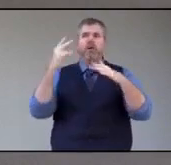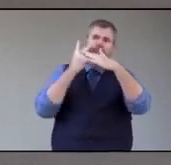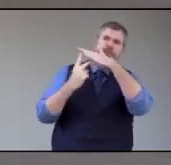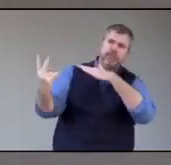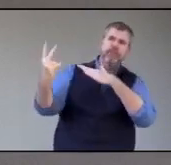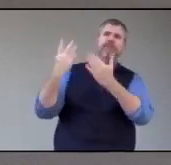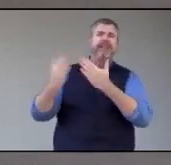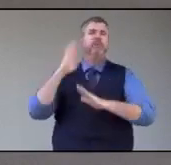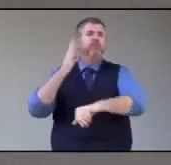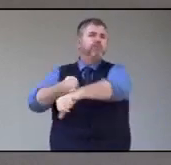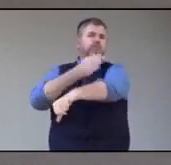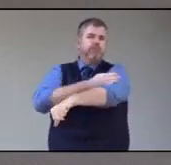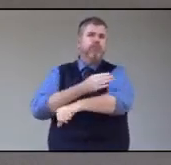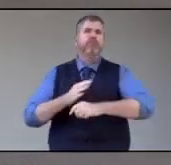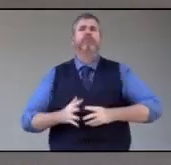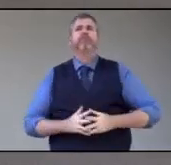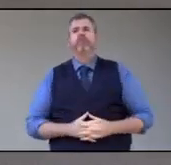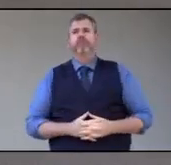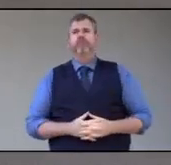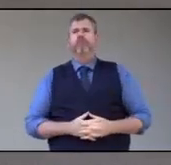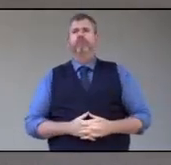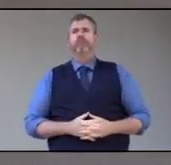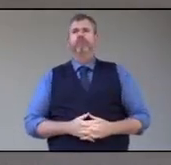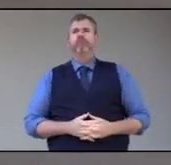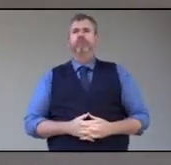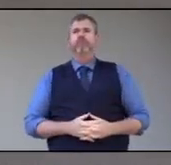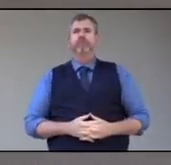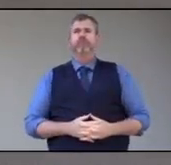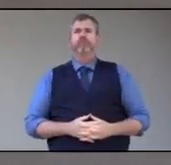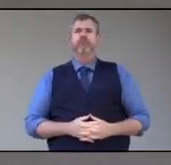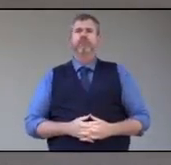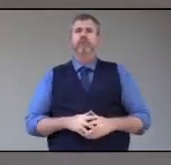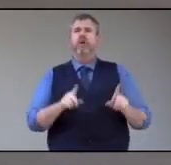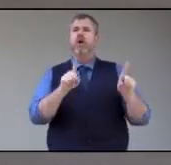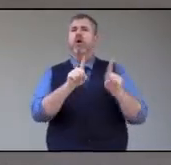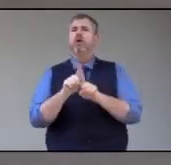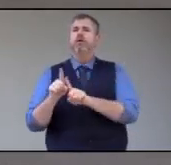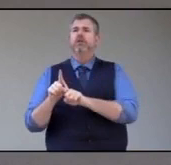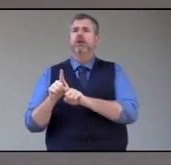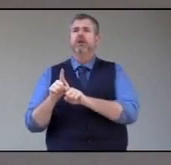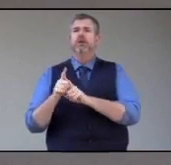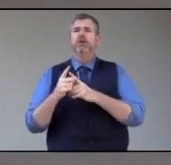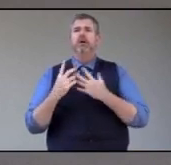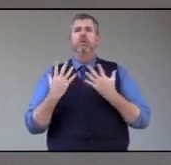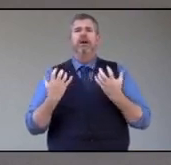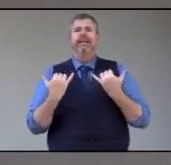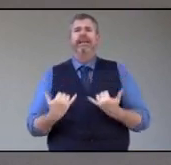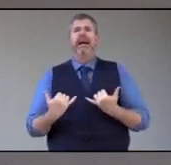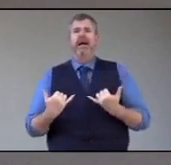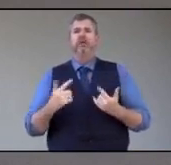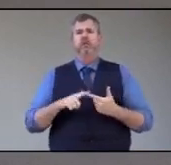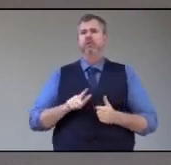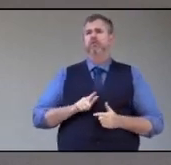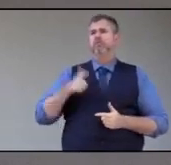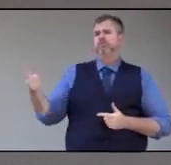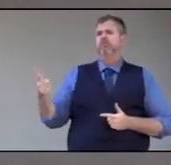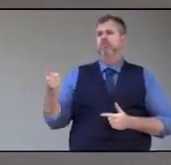together. And to give a scene from the front line, I'd like to turn it over to Dr. Randazzo from the emergency room.